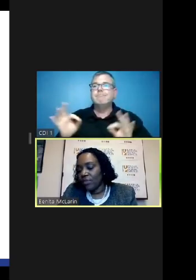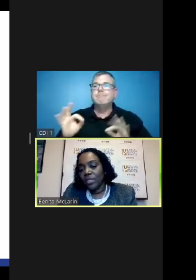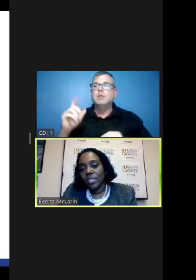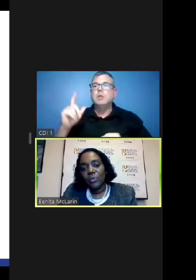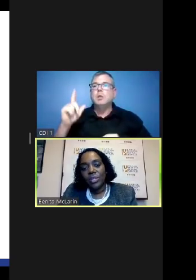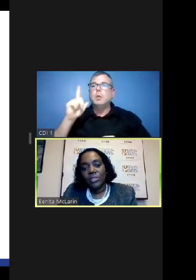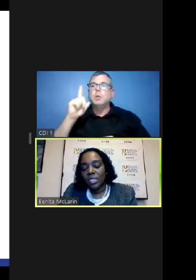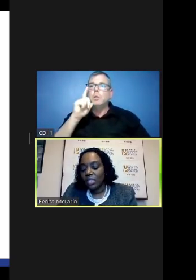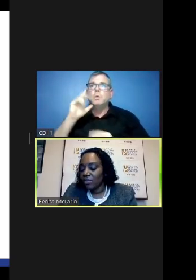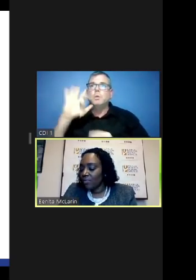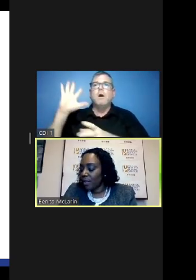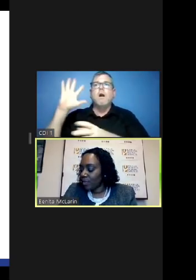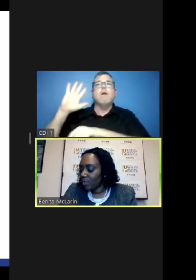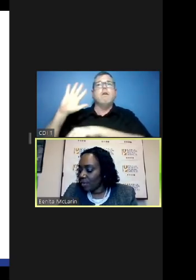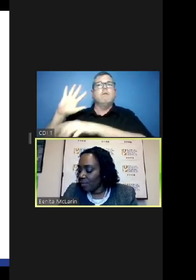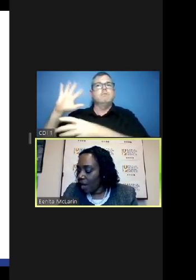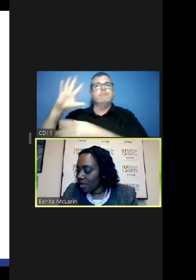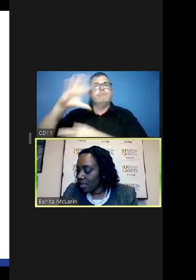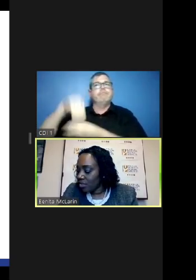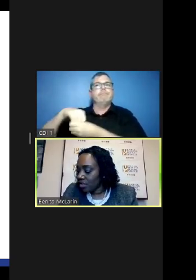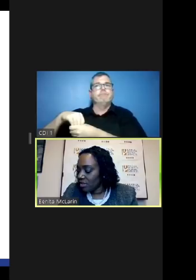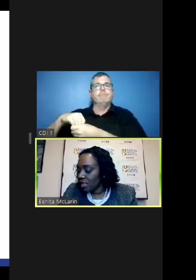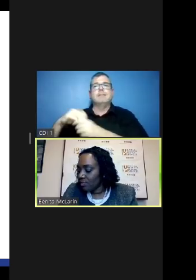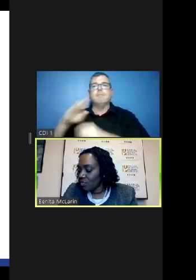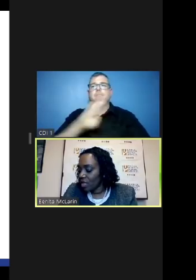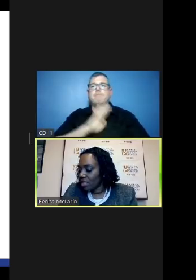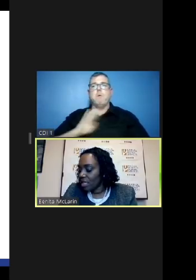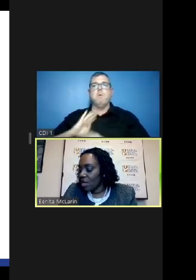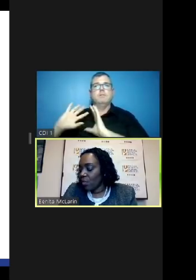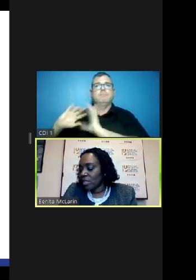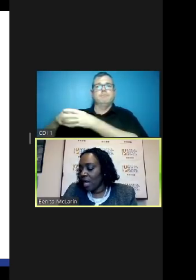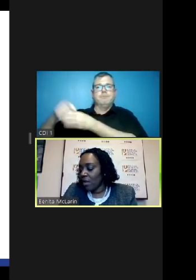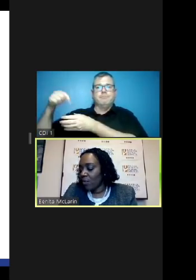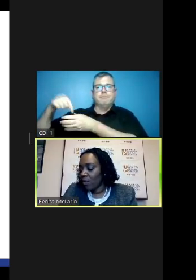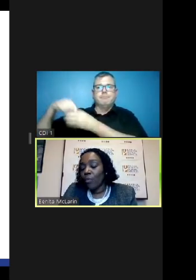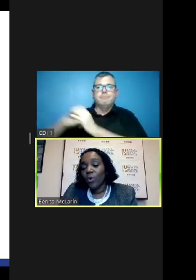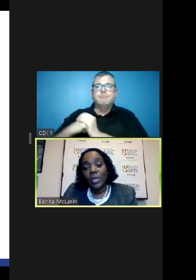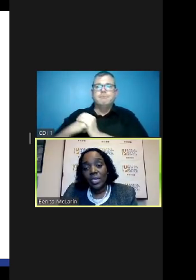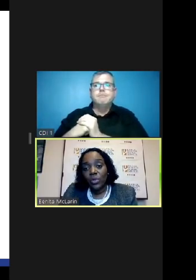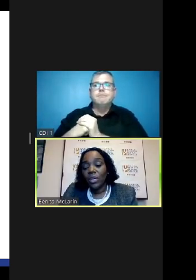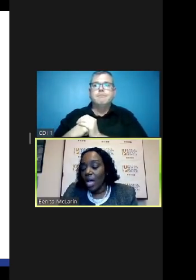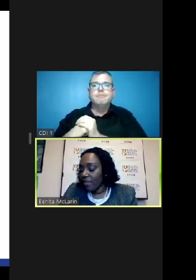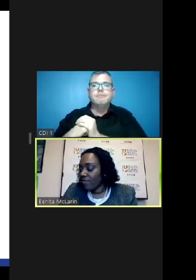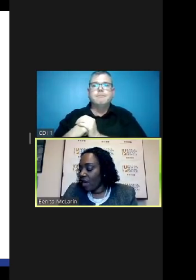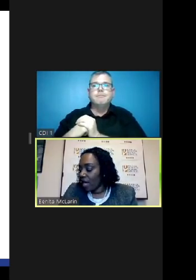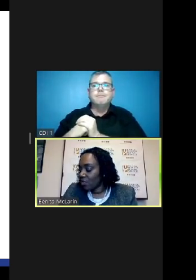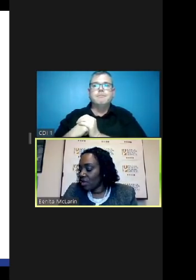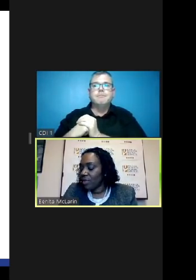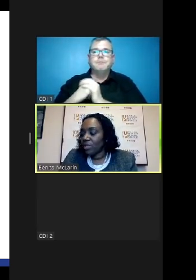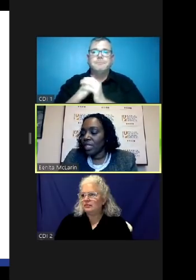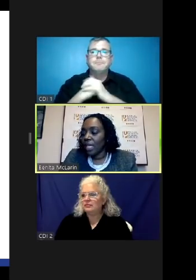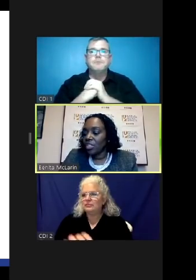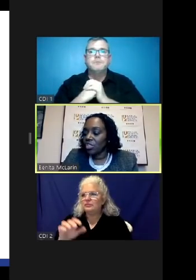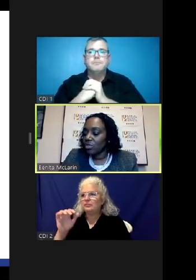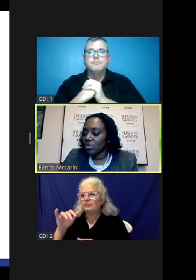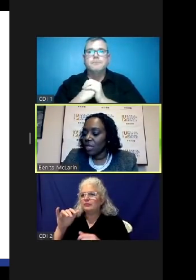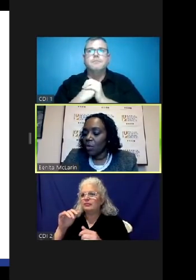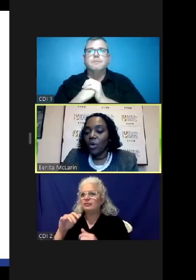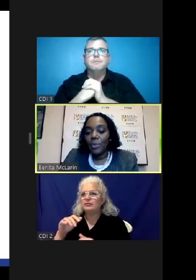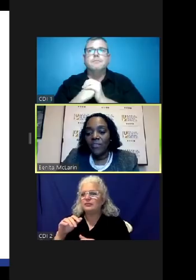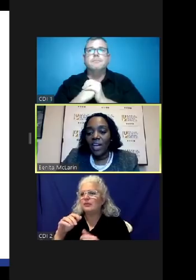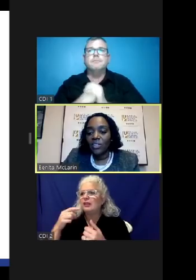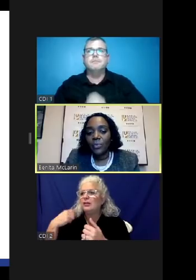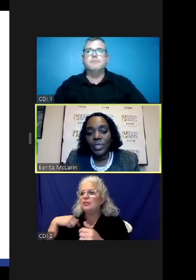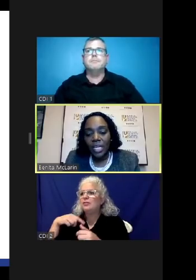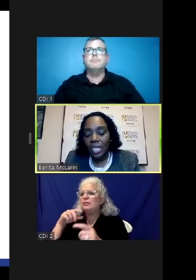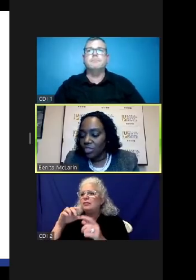represents different communities, peoples, and populations in Marin. And we'll have a vital communication, will